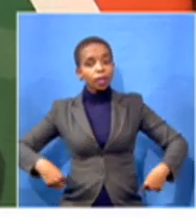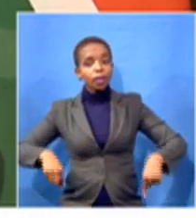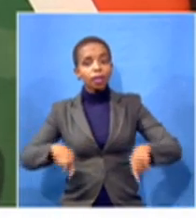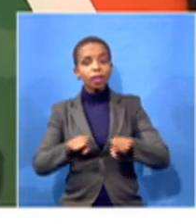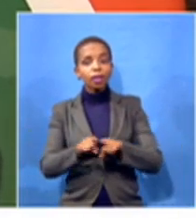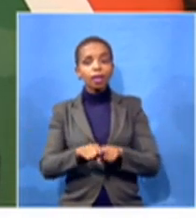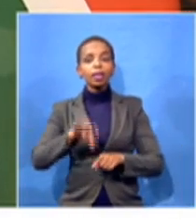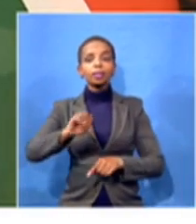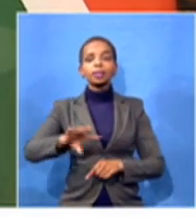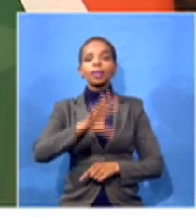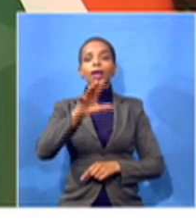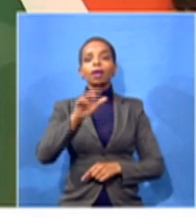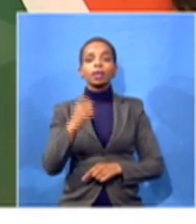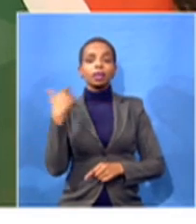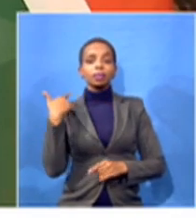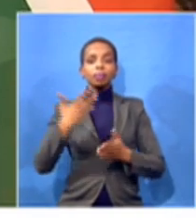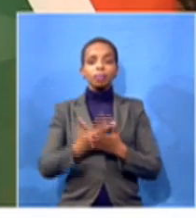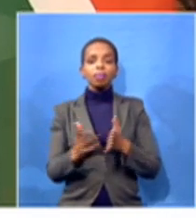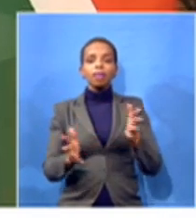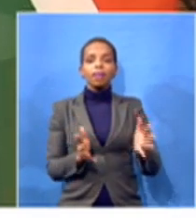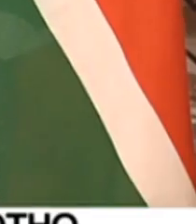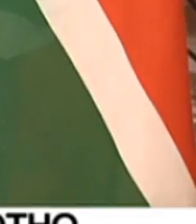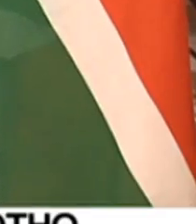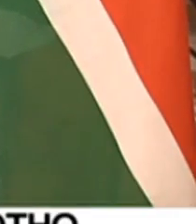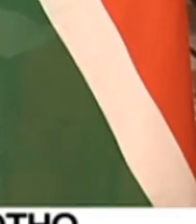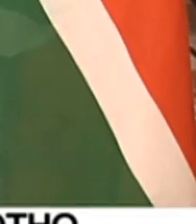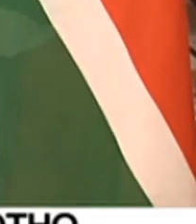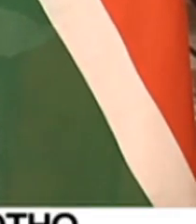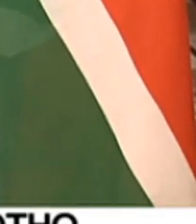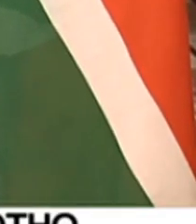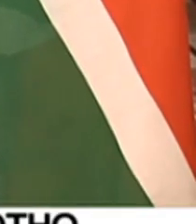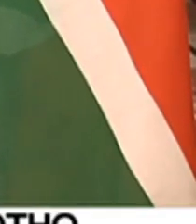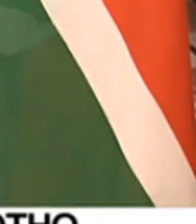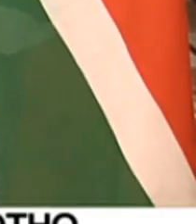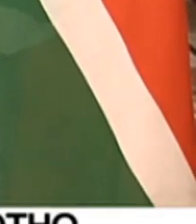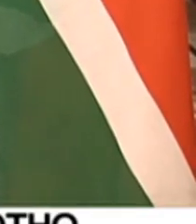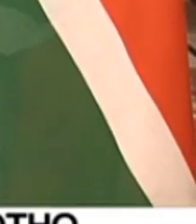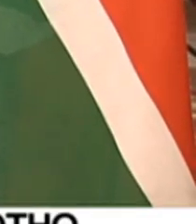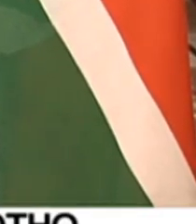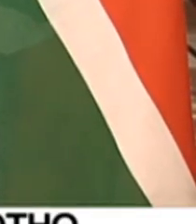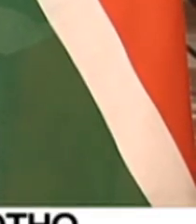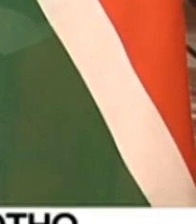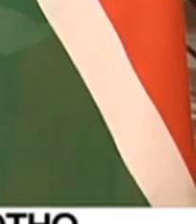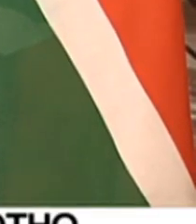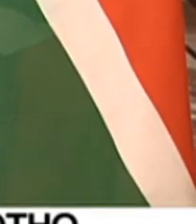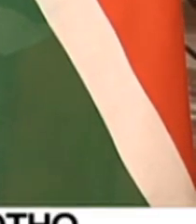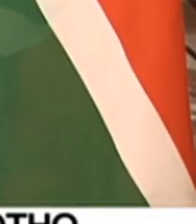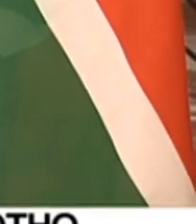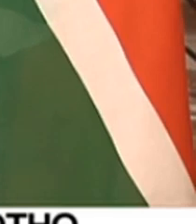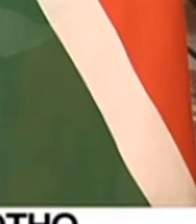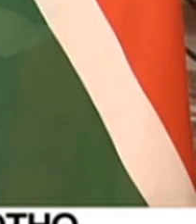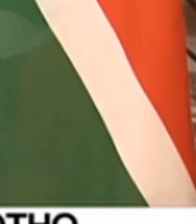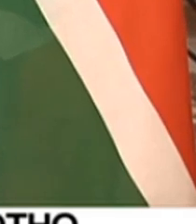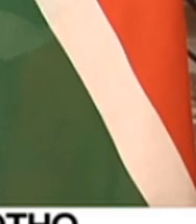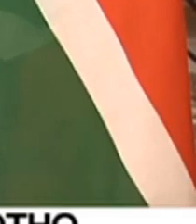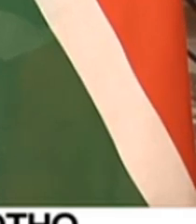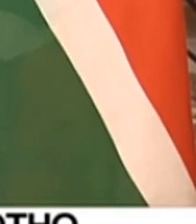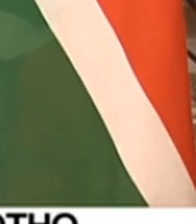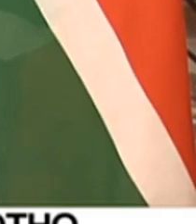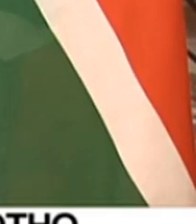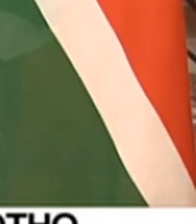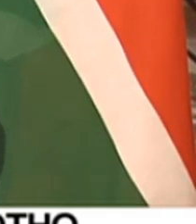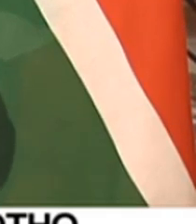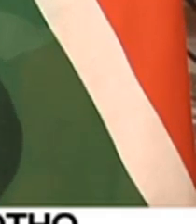a facilitator in, and a process which was also bolstered by the participation